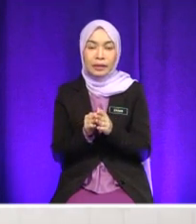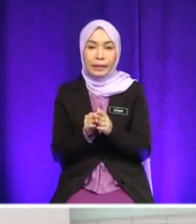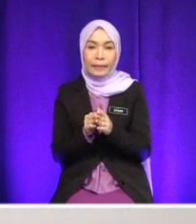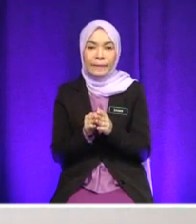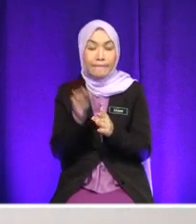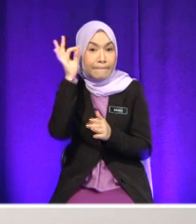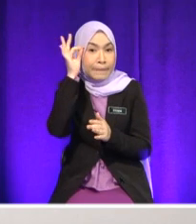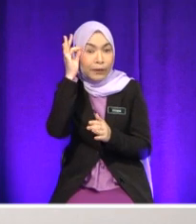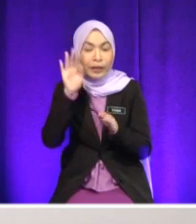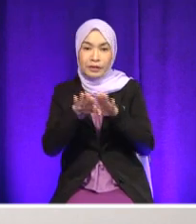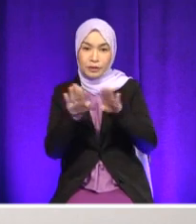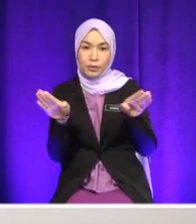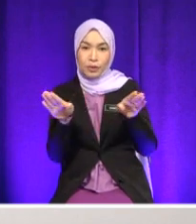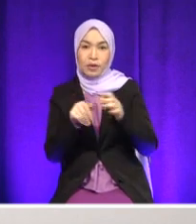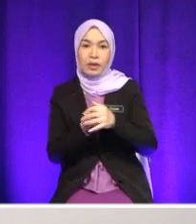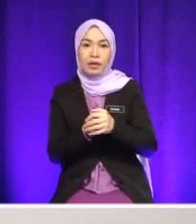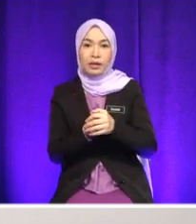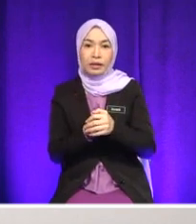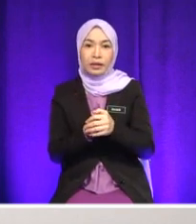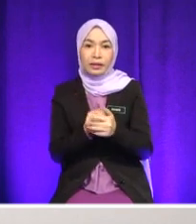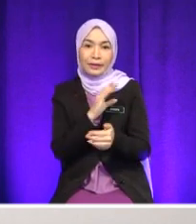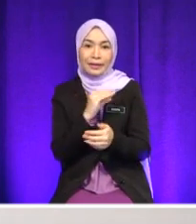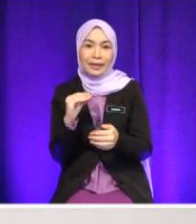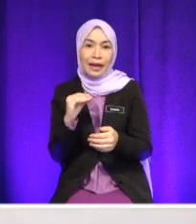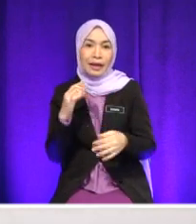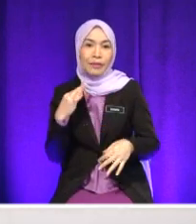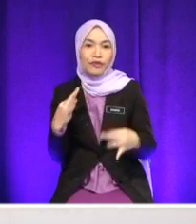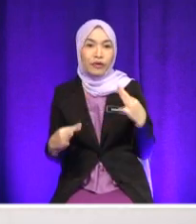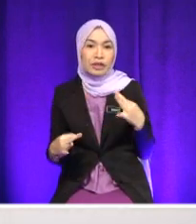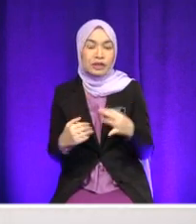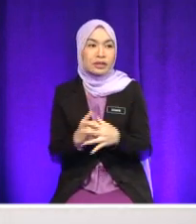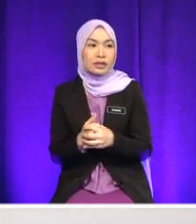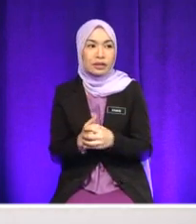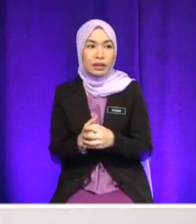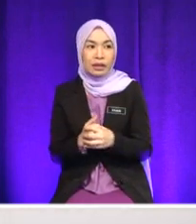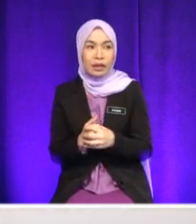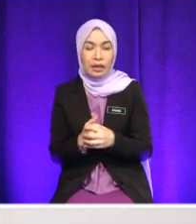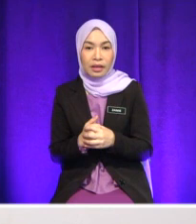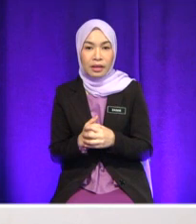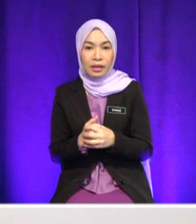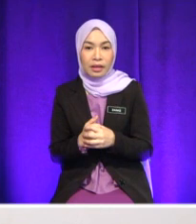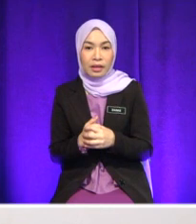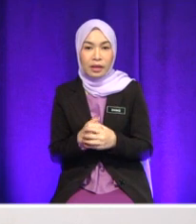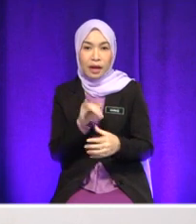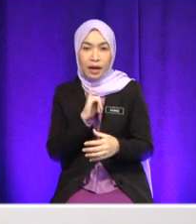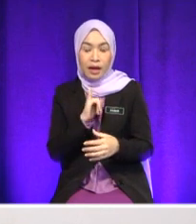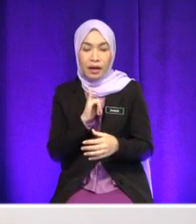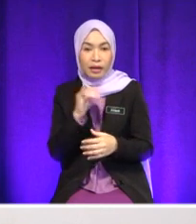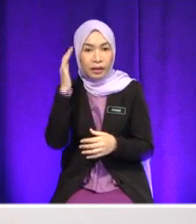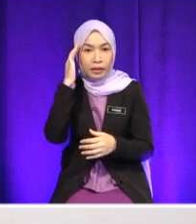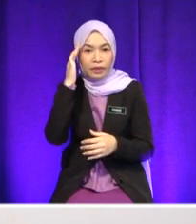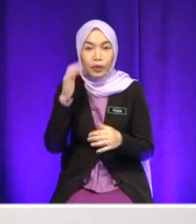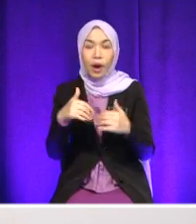shall pay respect to our partners in a discussion. Not only that, I get to know how to paraphrase